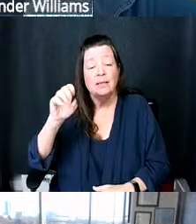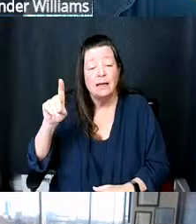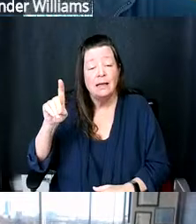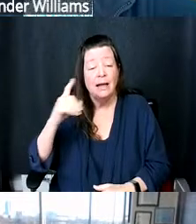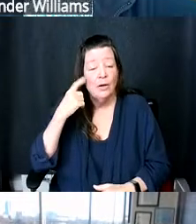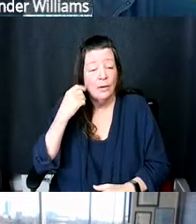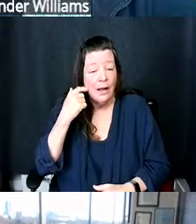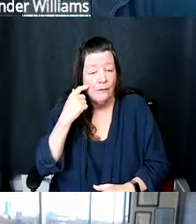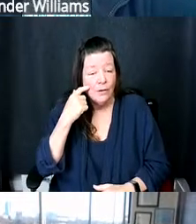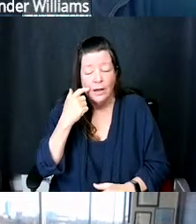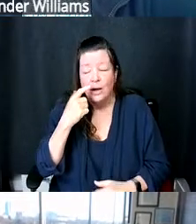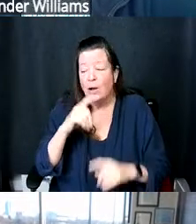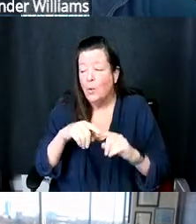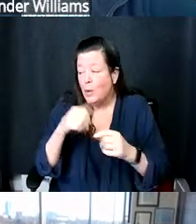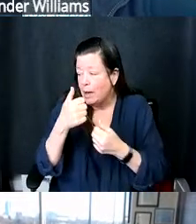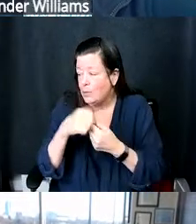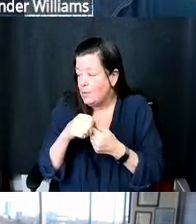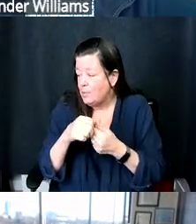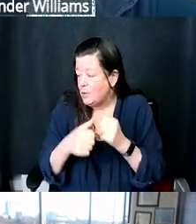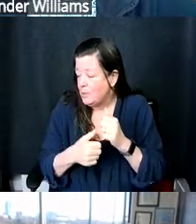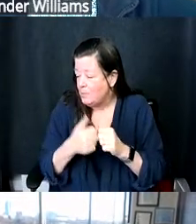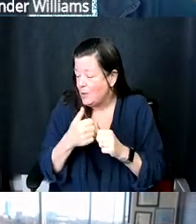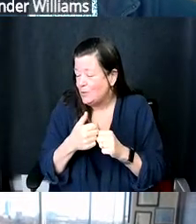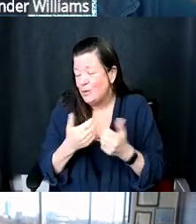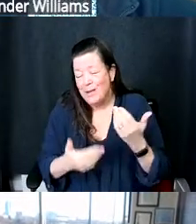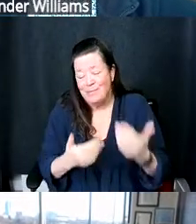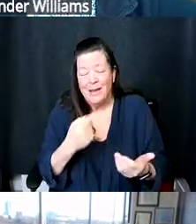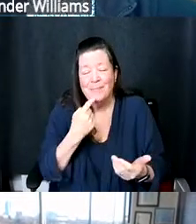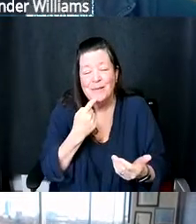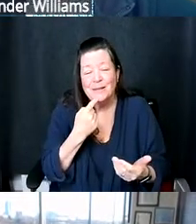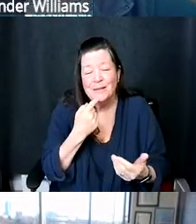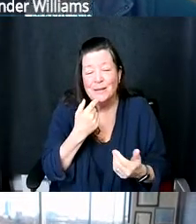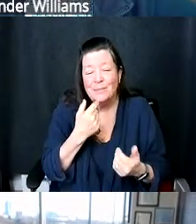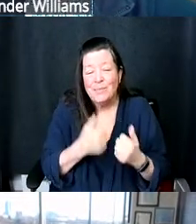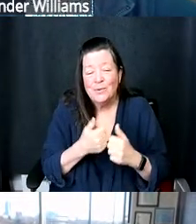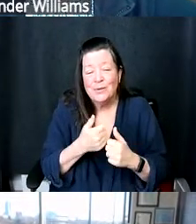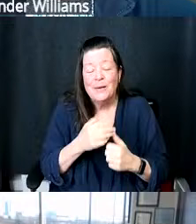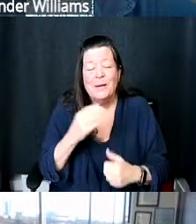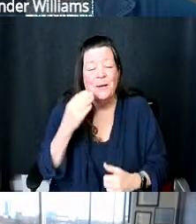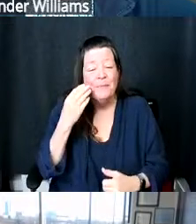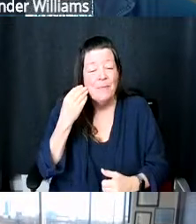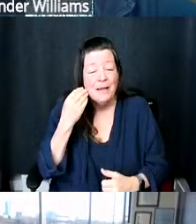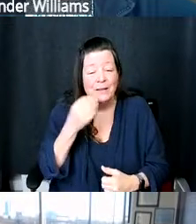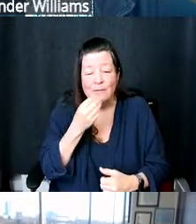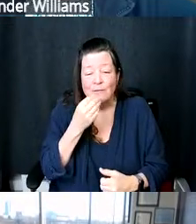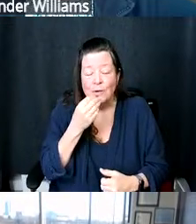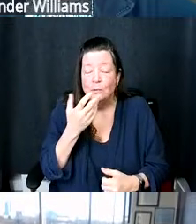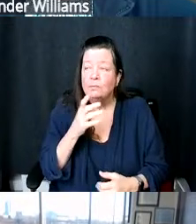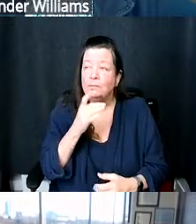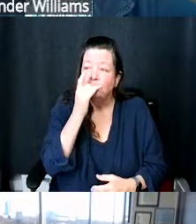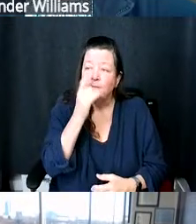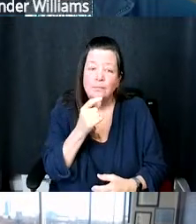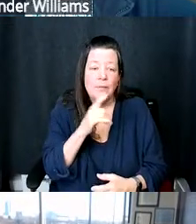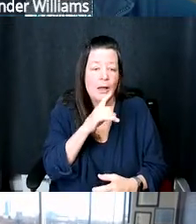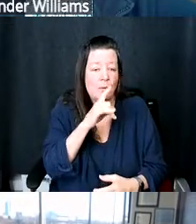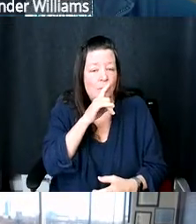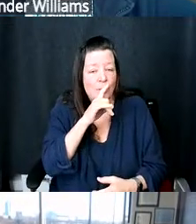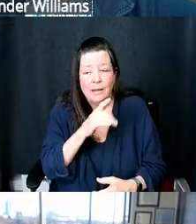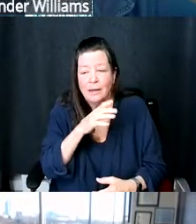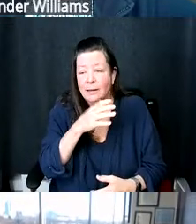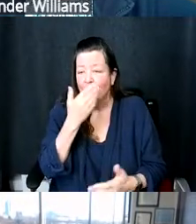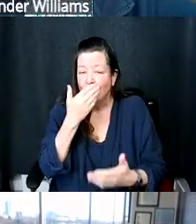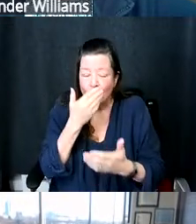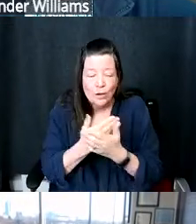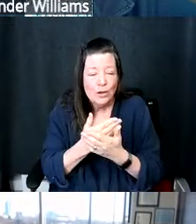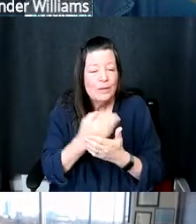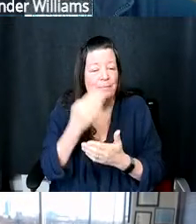I think what I remember the most, or maybe I just miss it the most, is Mexican food. Just the proximity to really good Mexican food, and mostly my